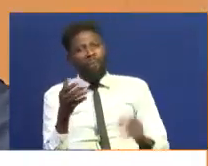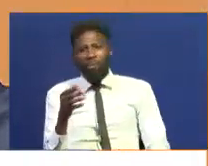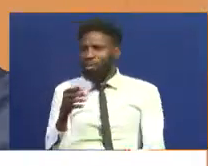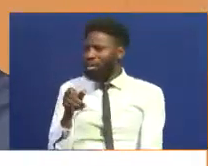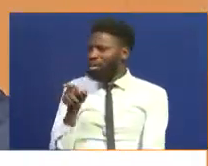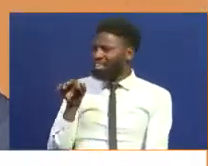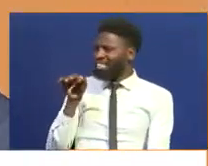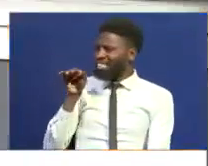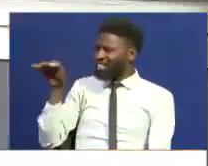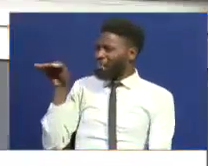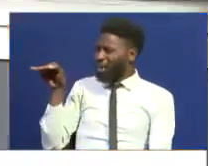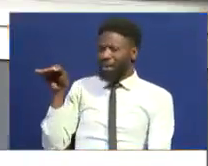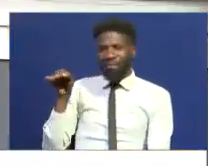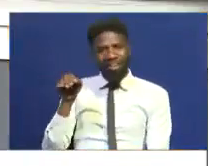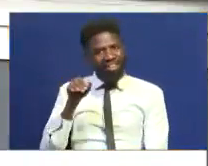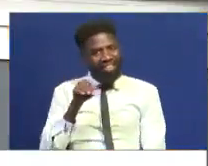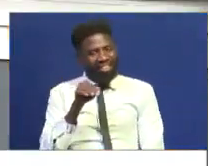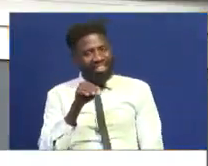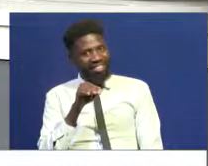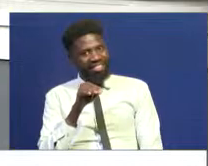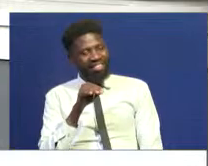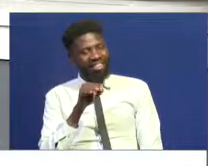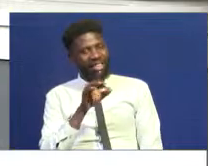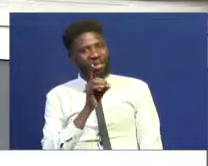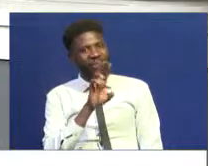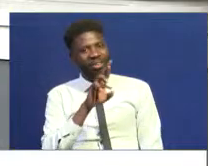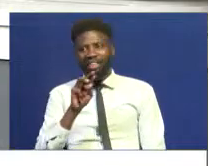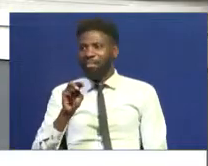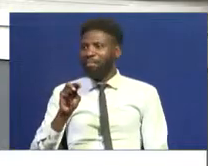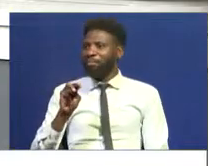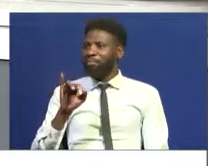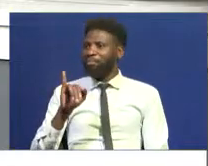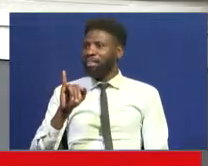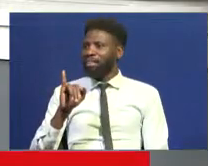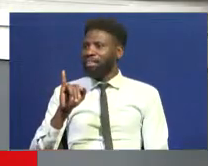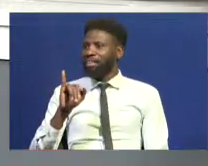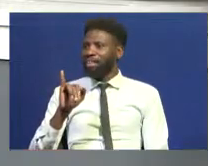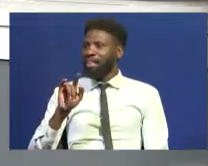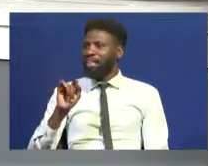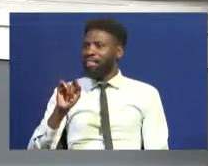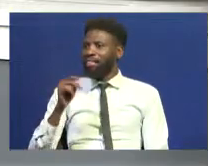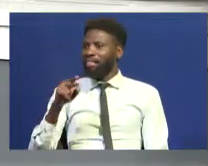Mithika Daktari has said something that... this does not happen in Zimbabwe.